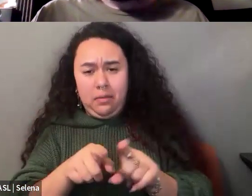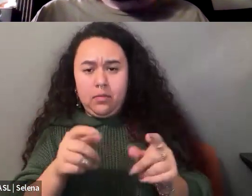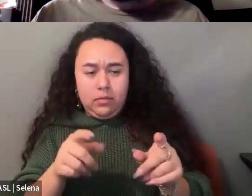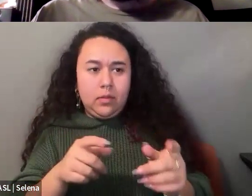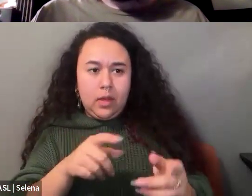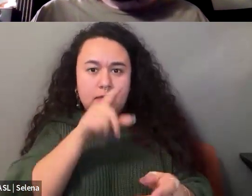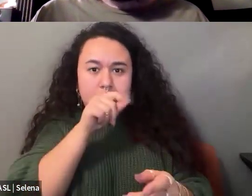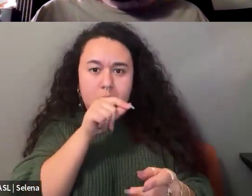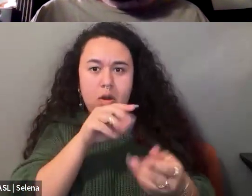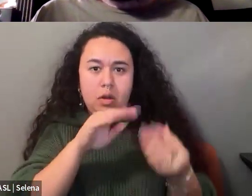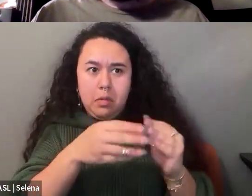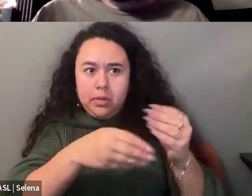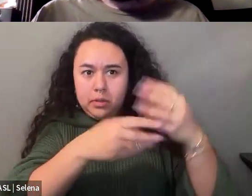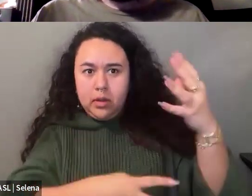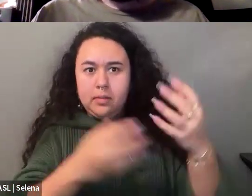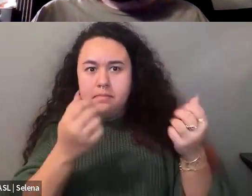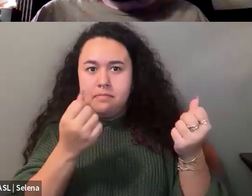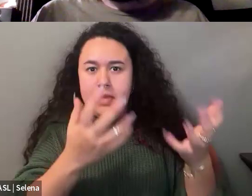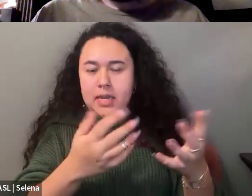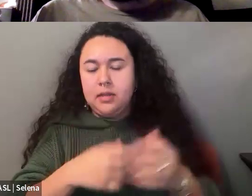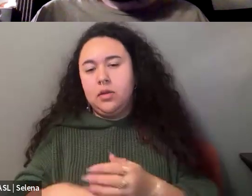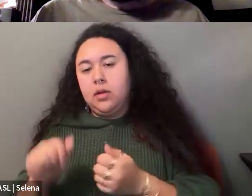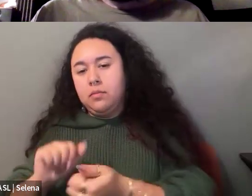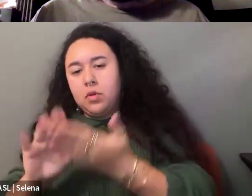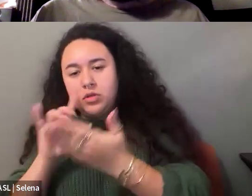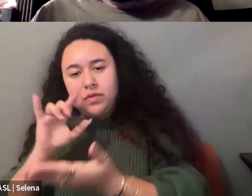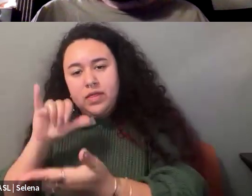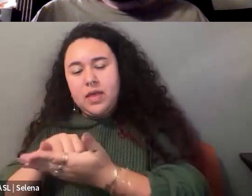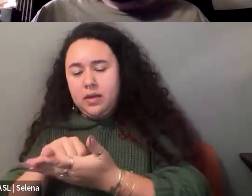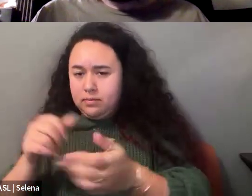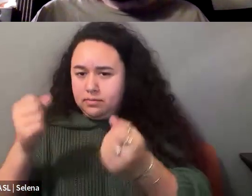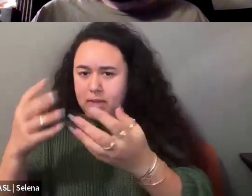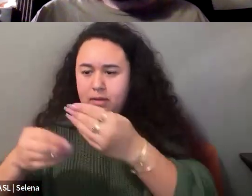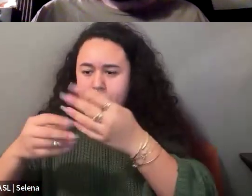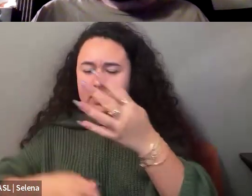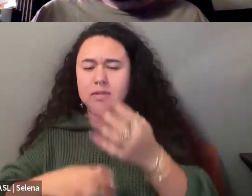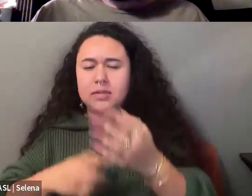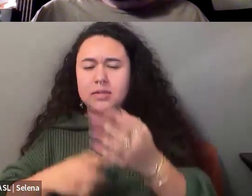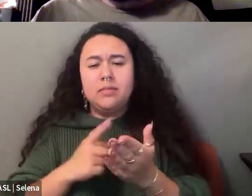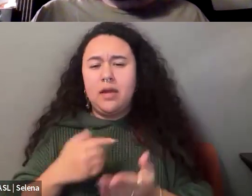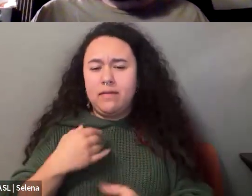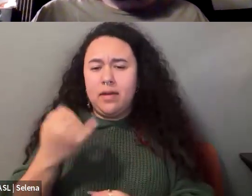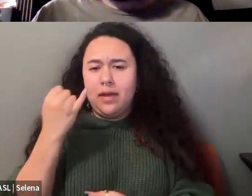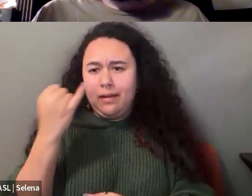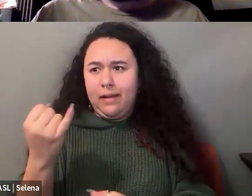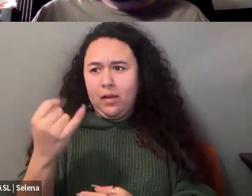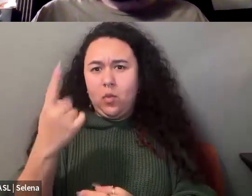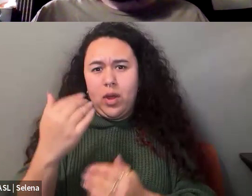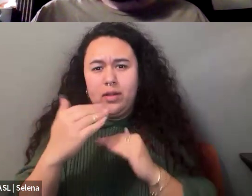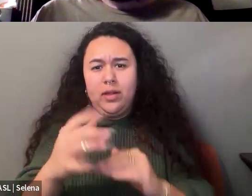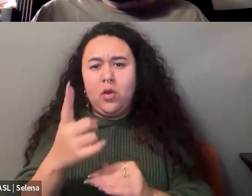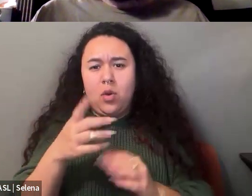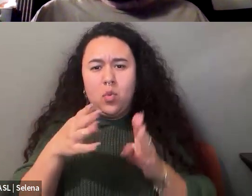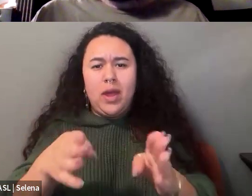important thing because sometimes there's an idea that there's one way that we should all